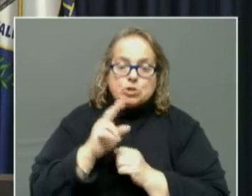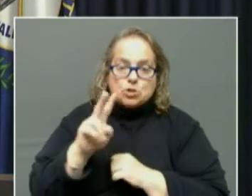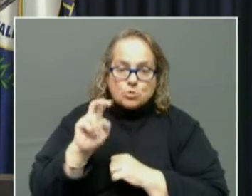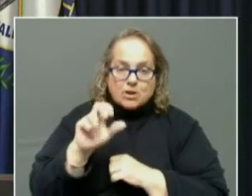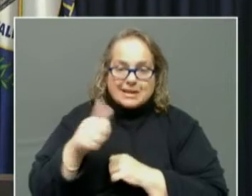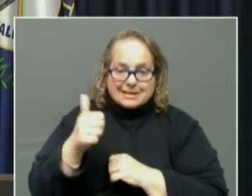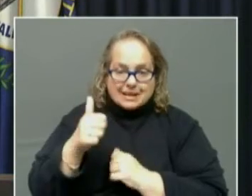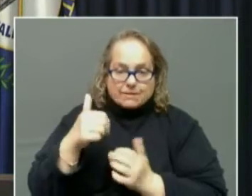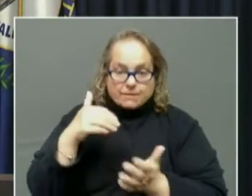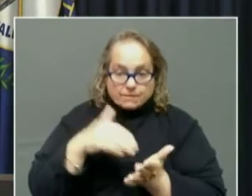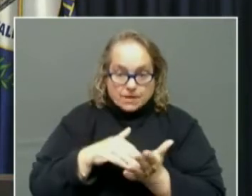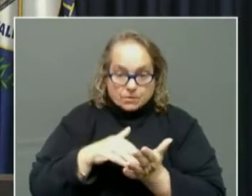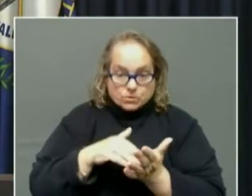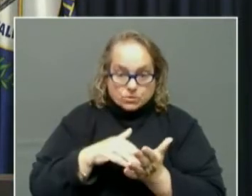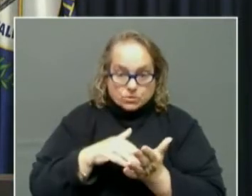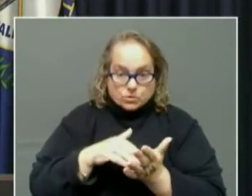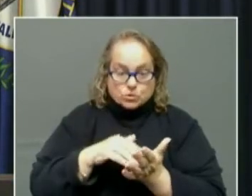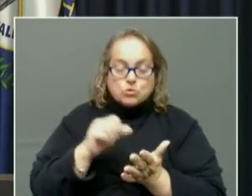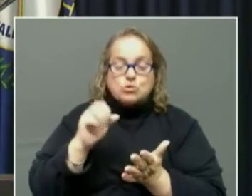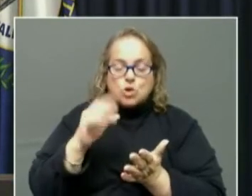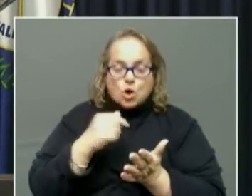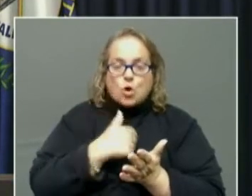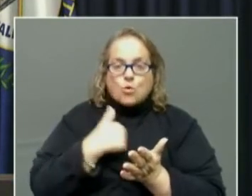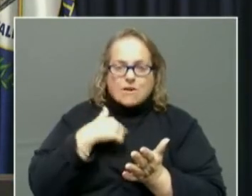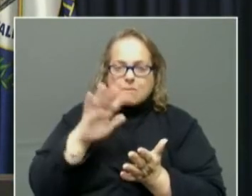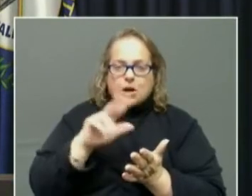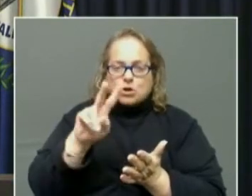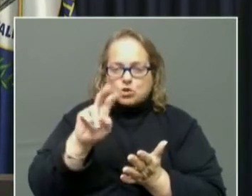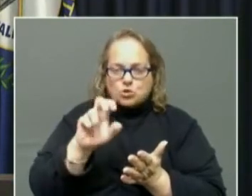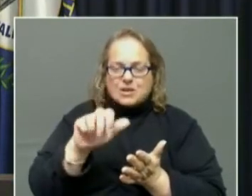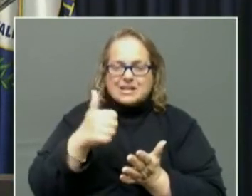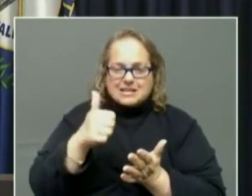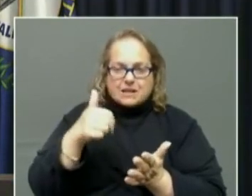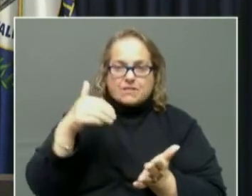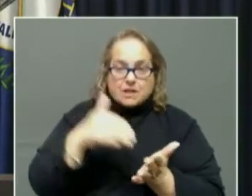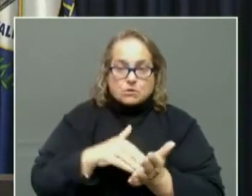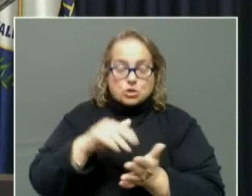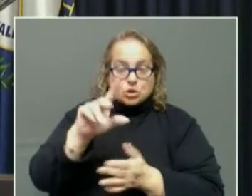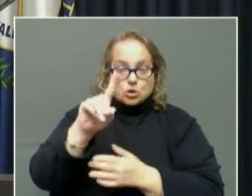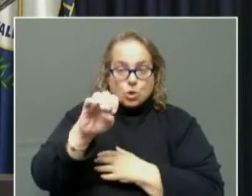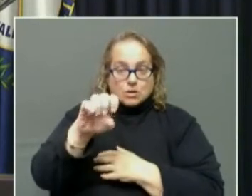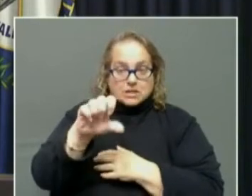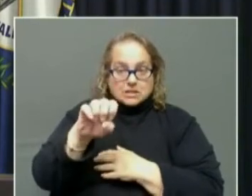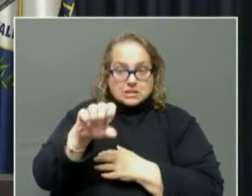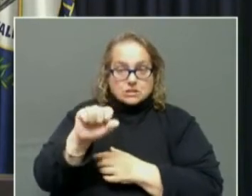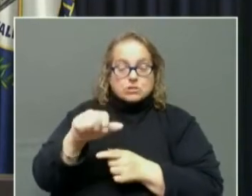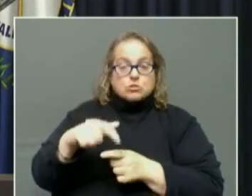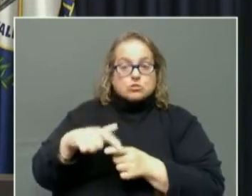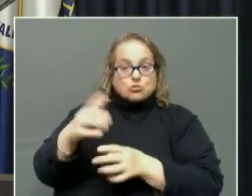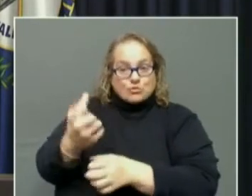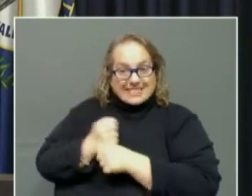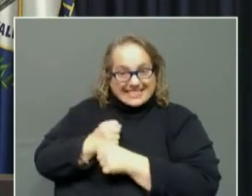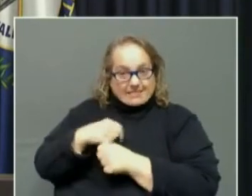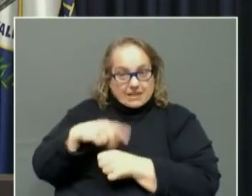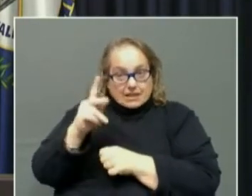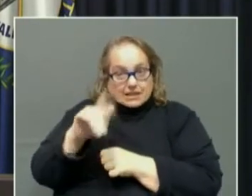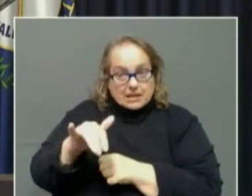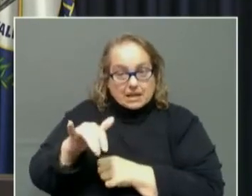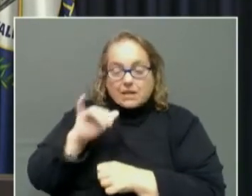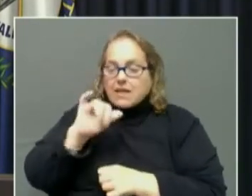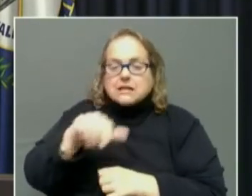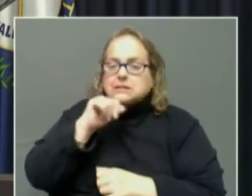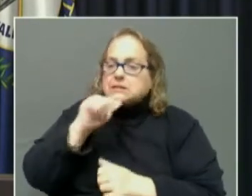received in Kentucky. So we've probably had about 210,000 doses received in Kentucky. That doesn't mean they've